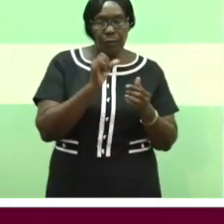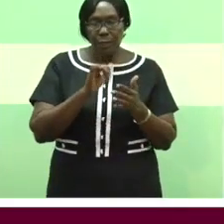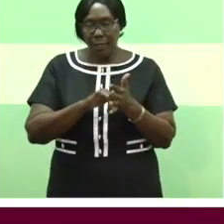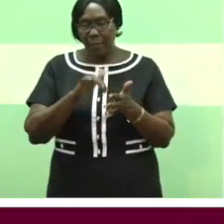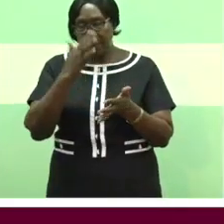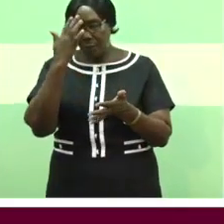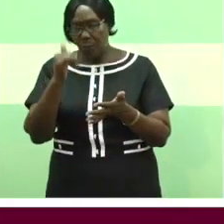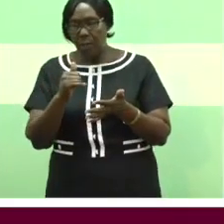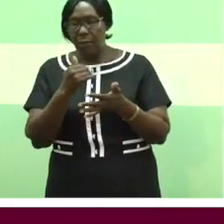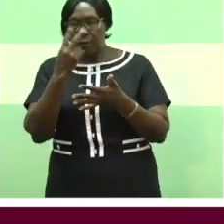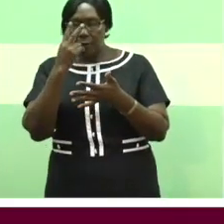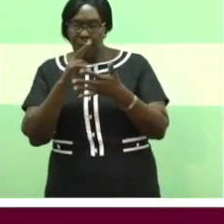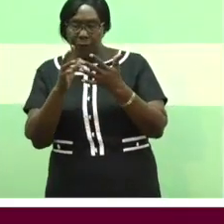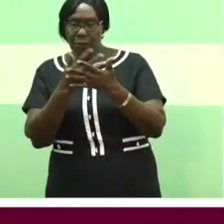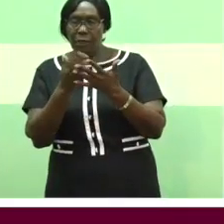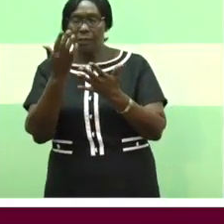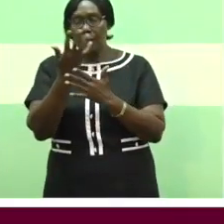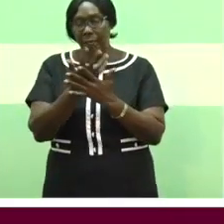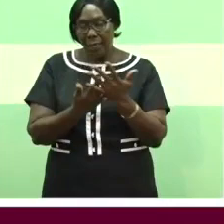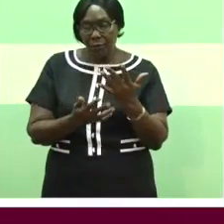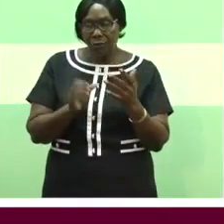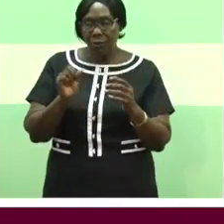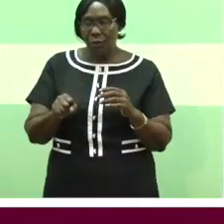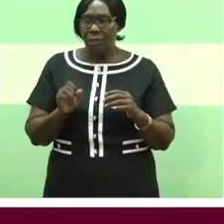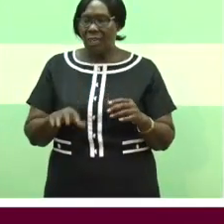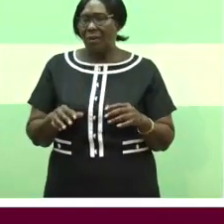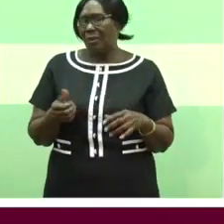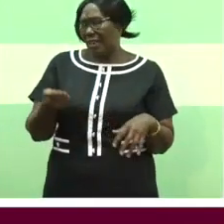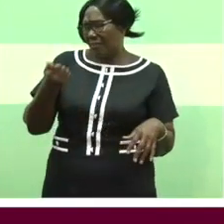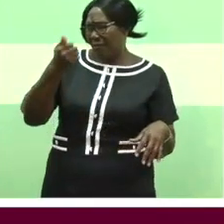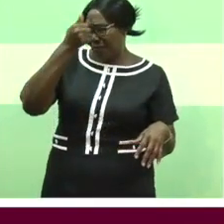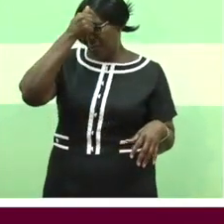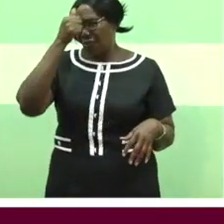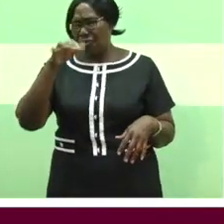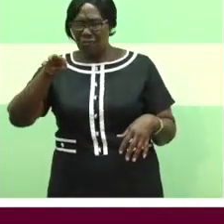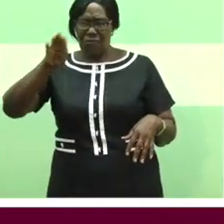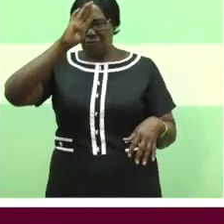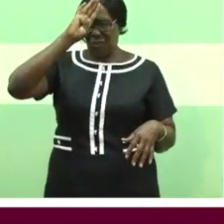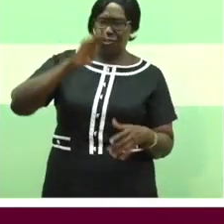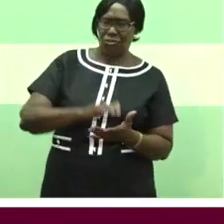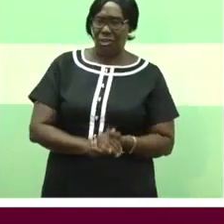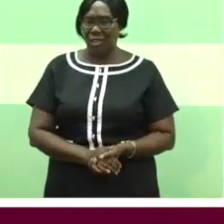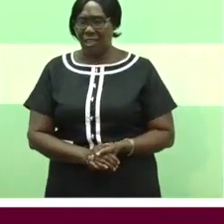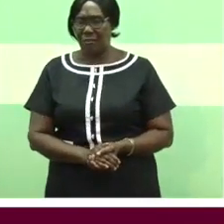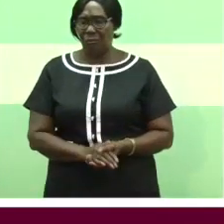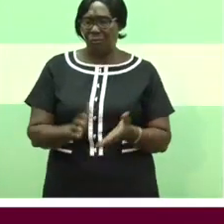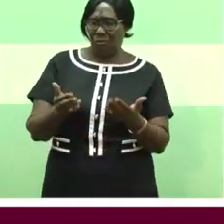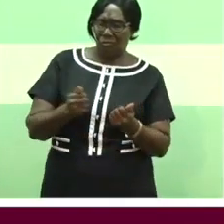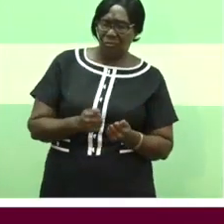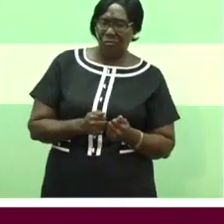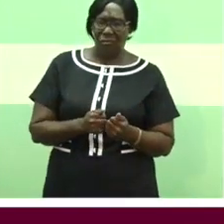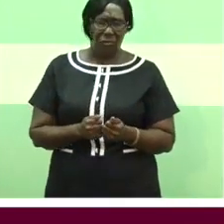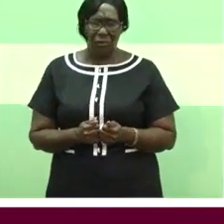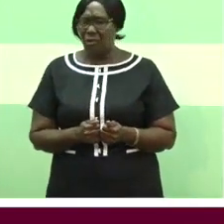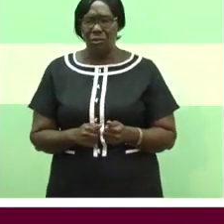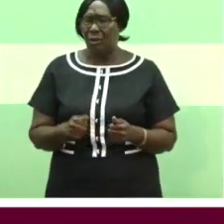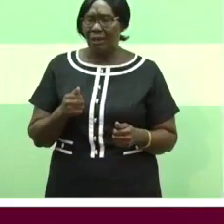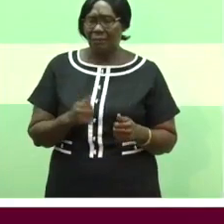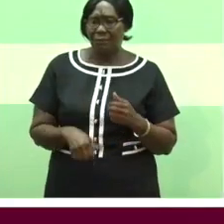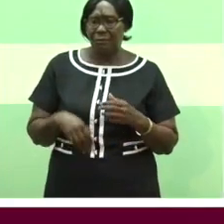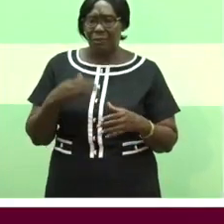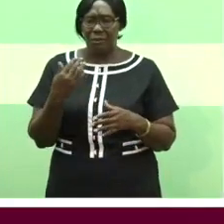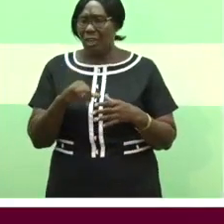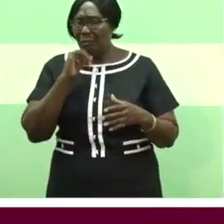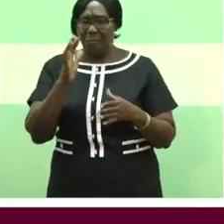your visual schedule so that the child would not be frustrated, or you know, they would not want to rebel or have